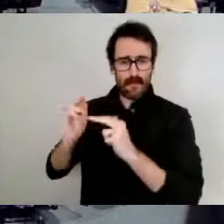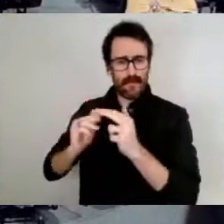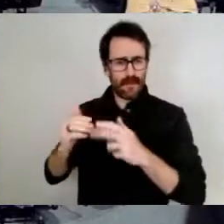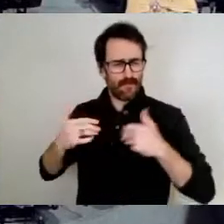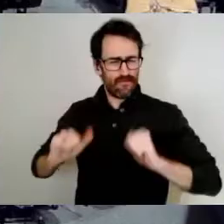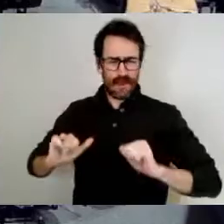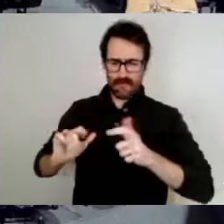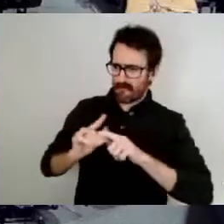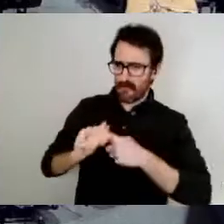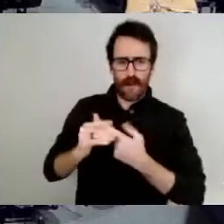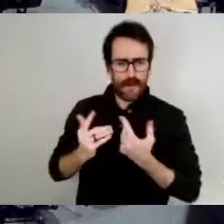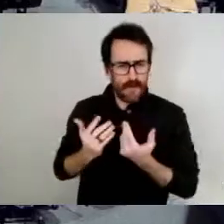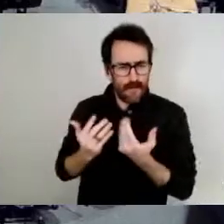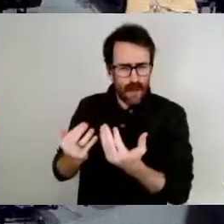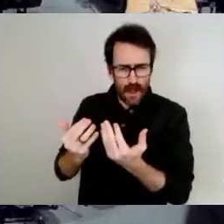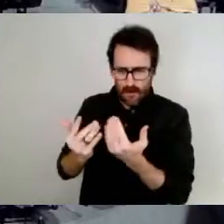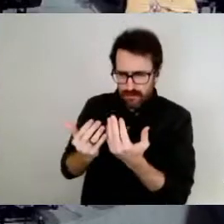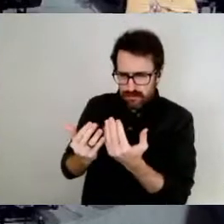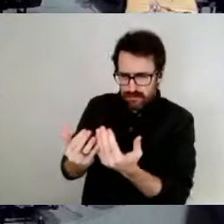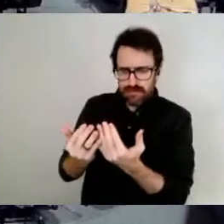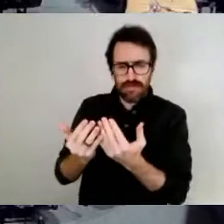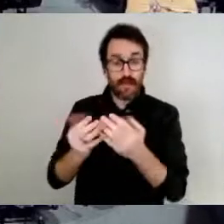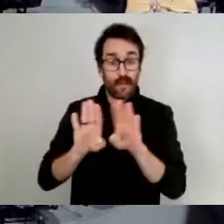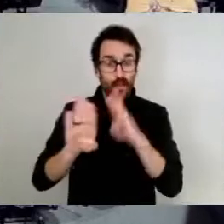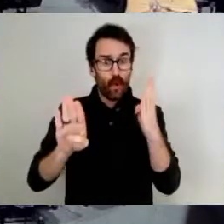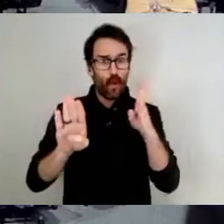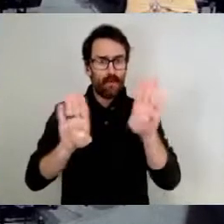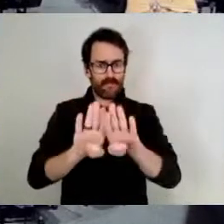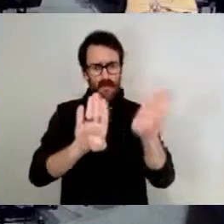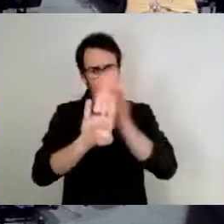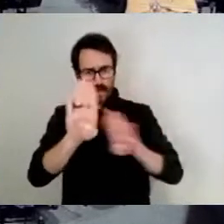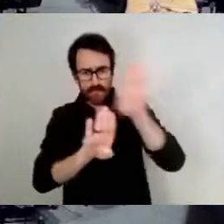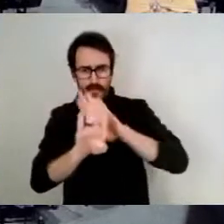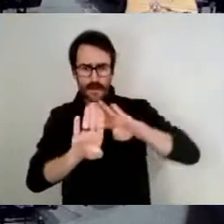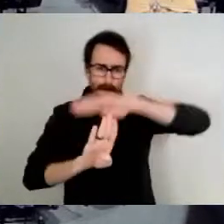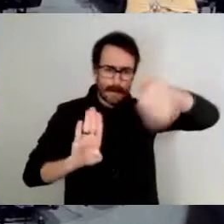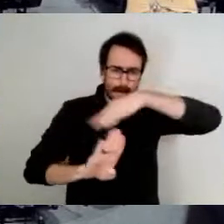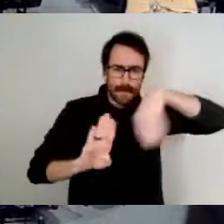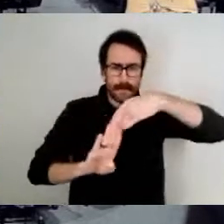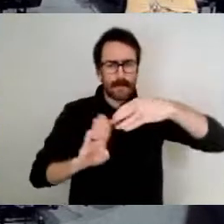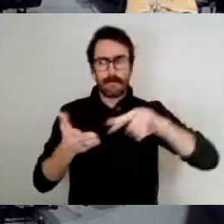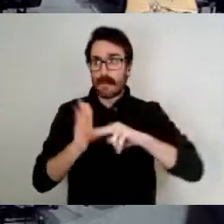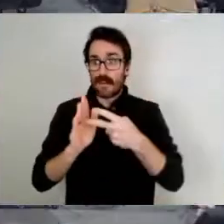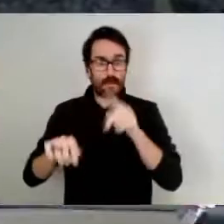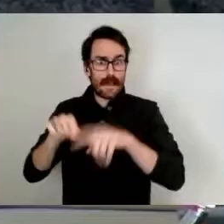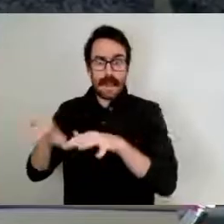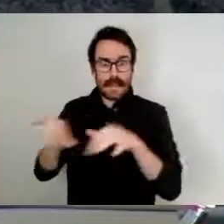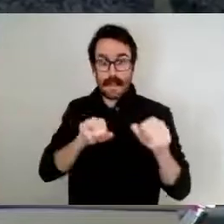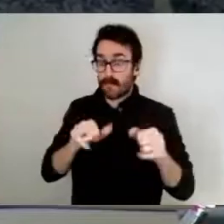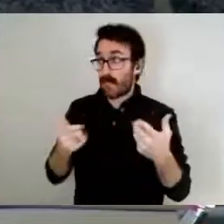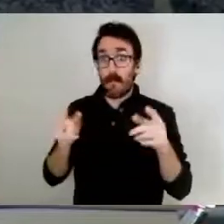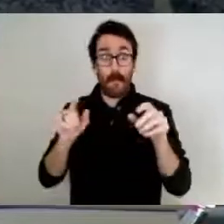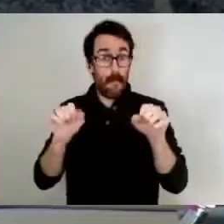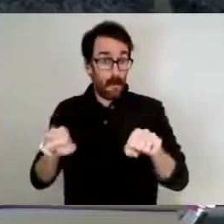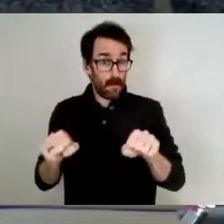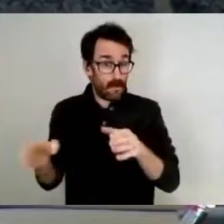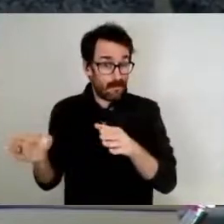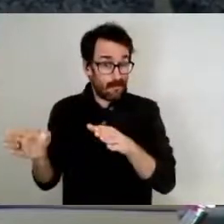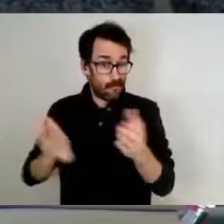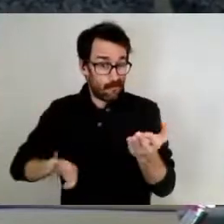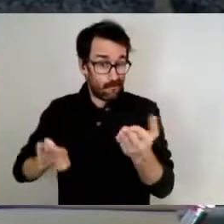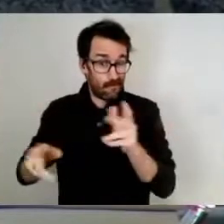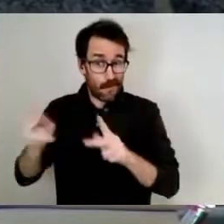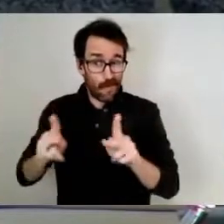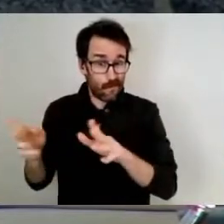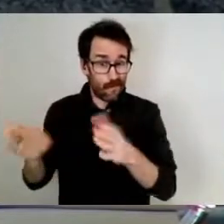Street. Mayor, you obviously made some comments at the beginning of this very long council meeting regarding what this tells us about the intentions of